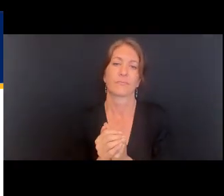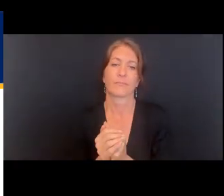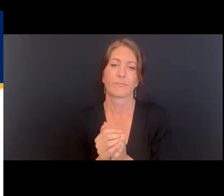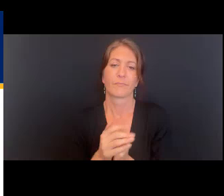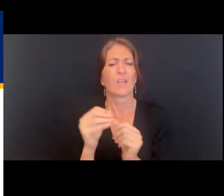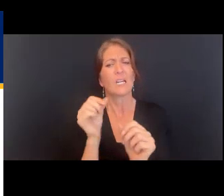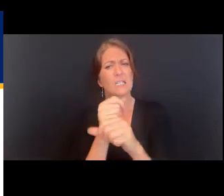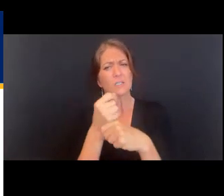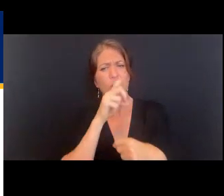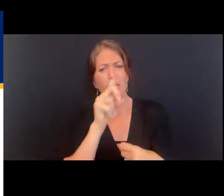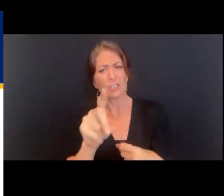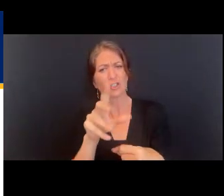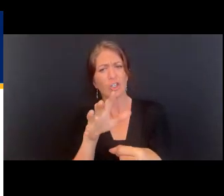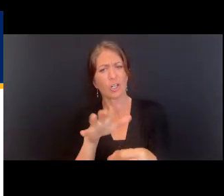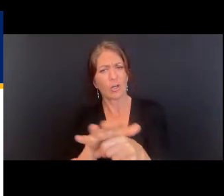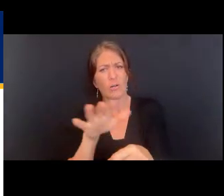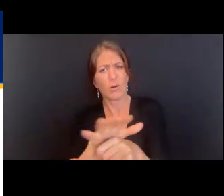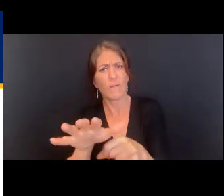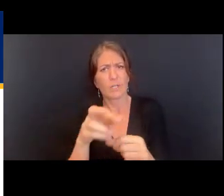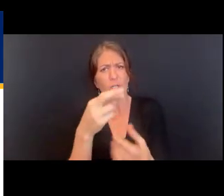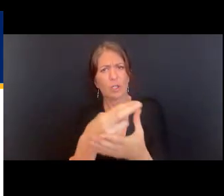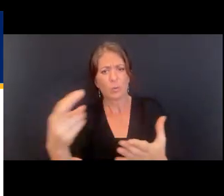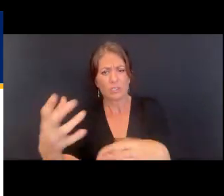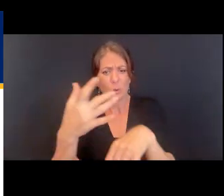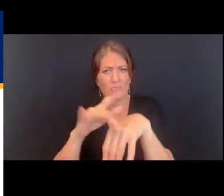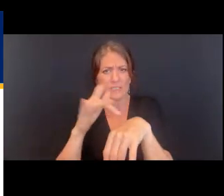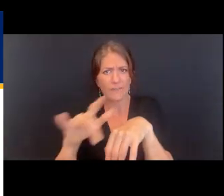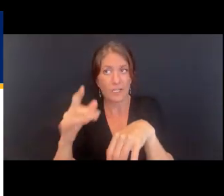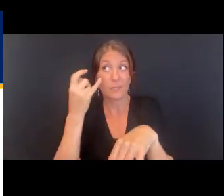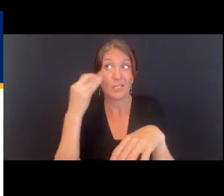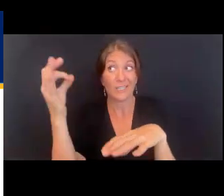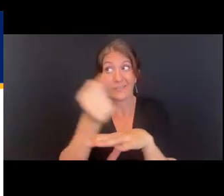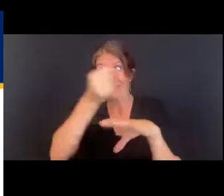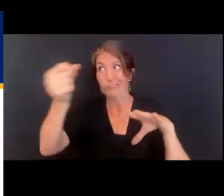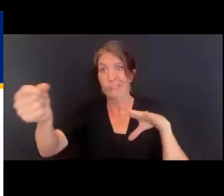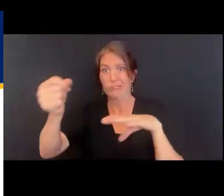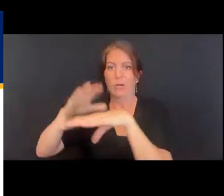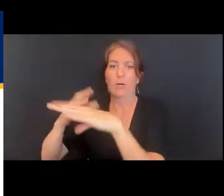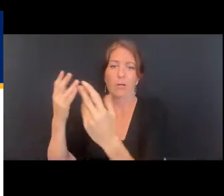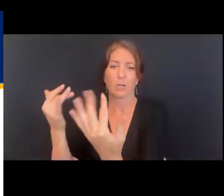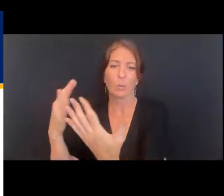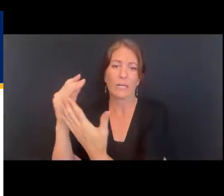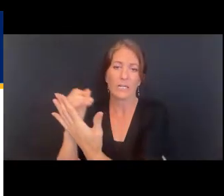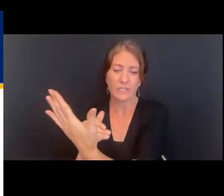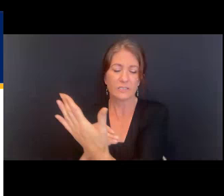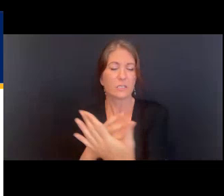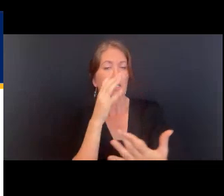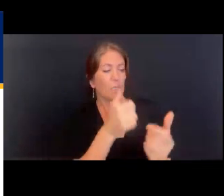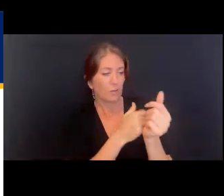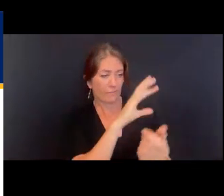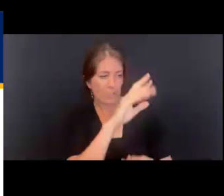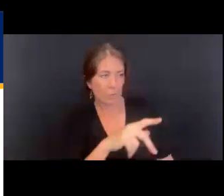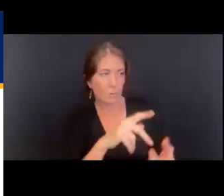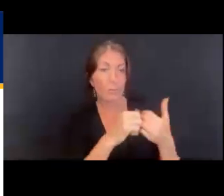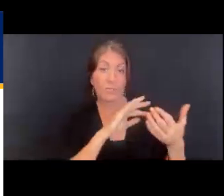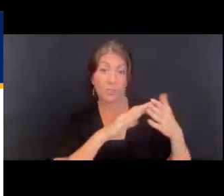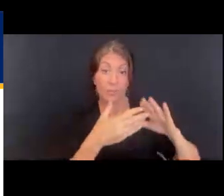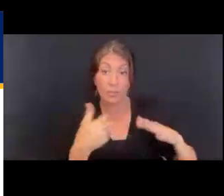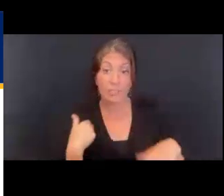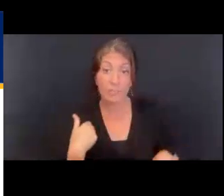should they be put on a waiting list for some reason. We do follow up with the community members to make sure